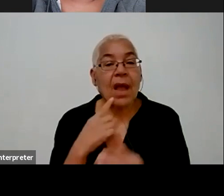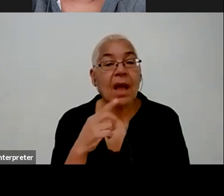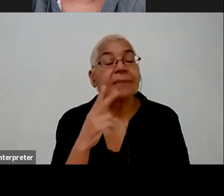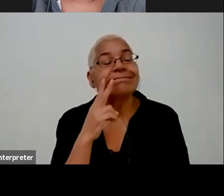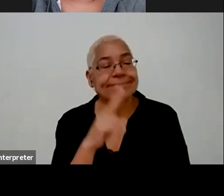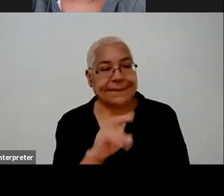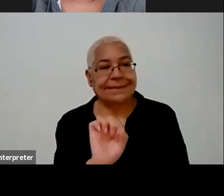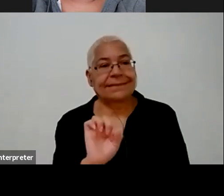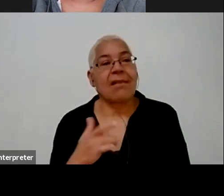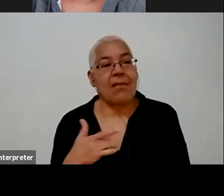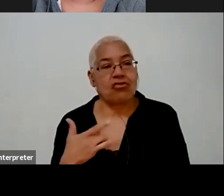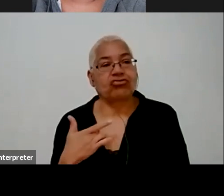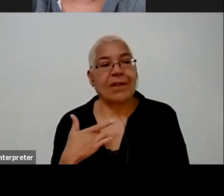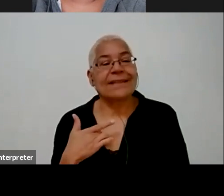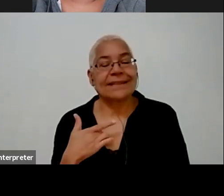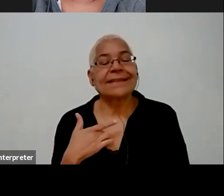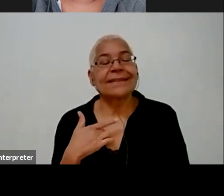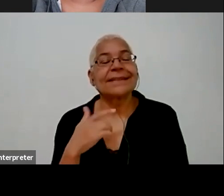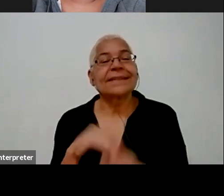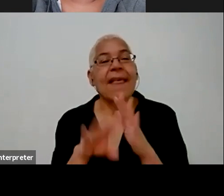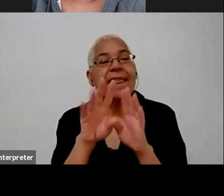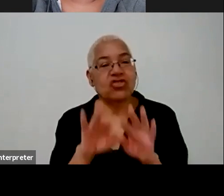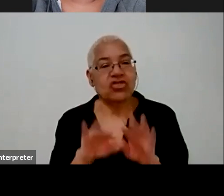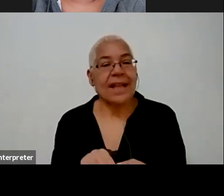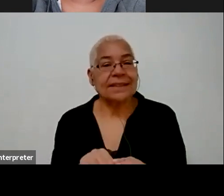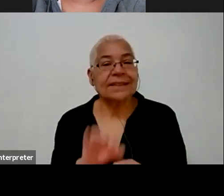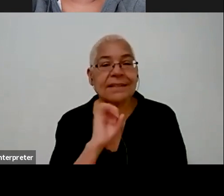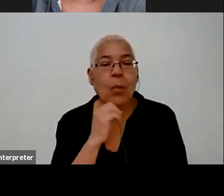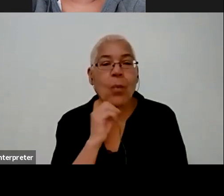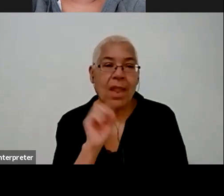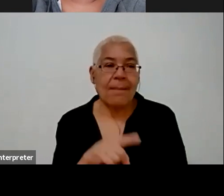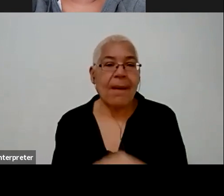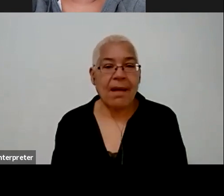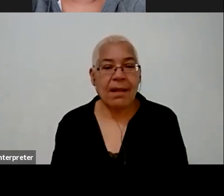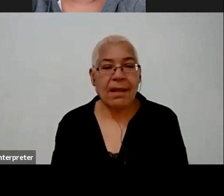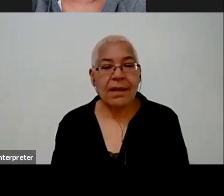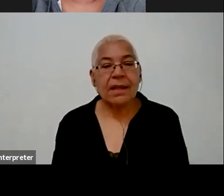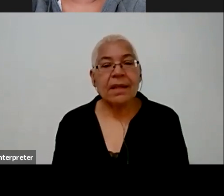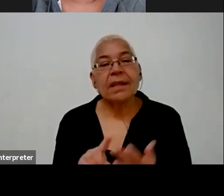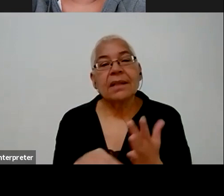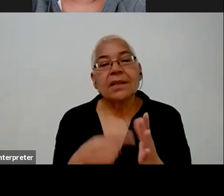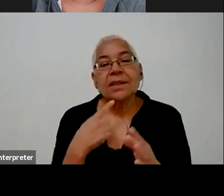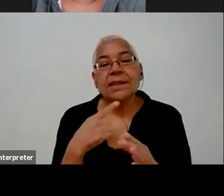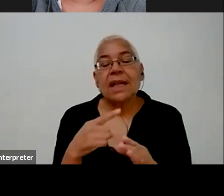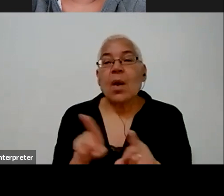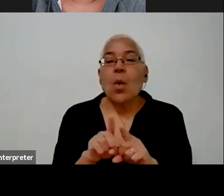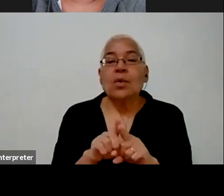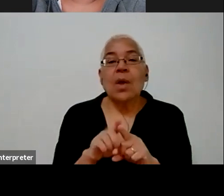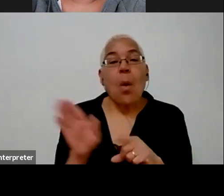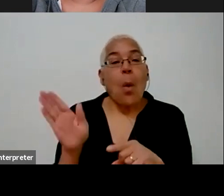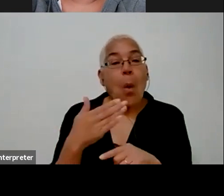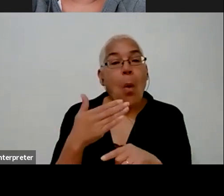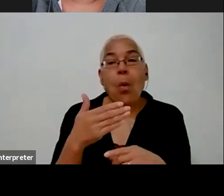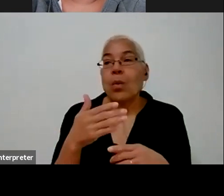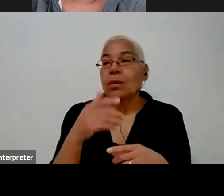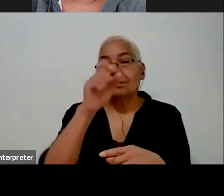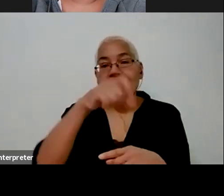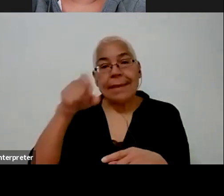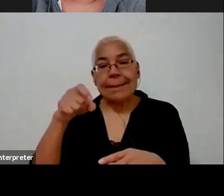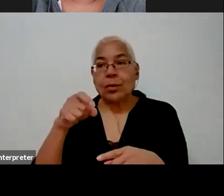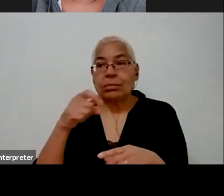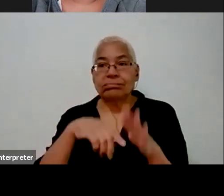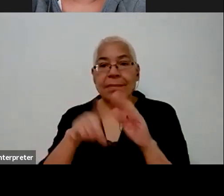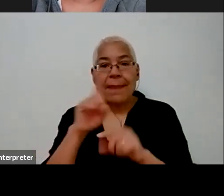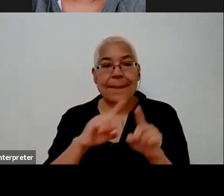her email in the chat. No worries. Yeah, and also to other participants, if you have any questions or something,